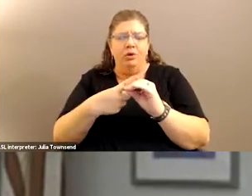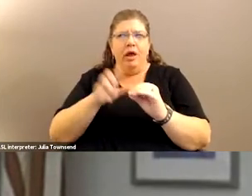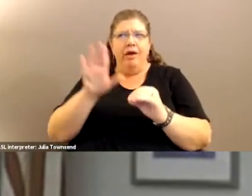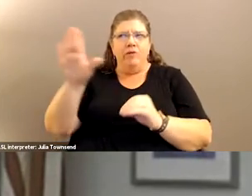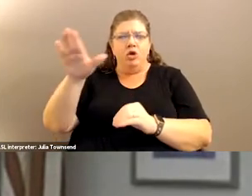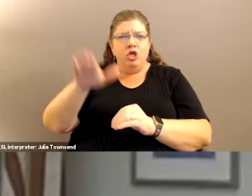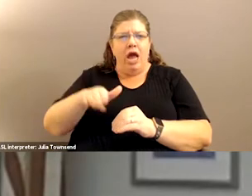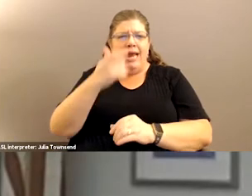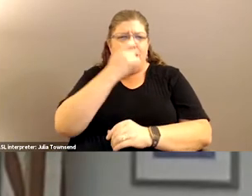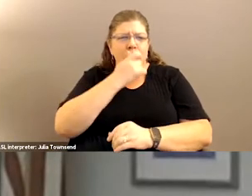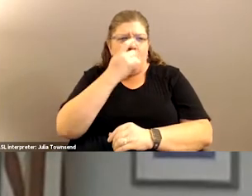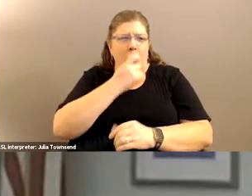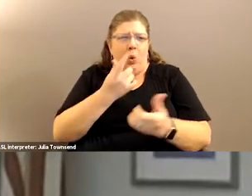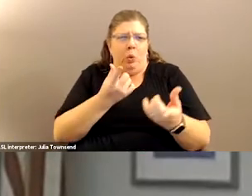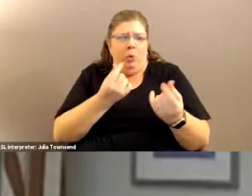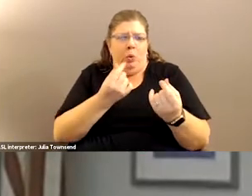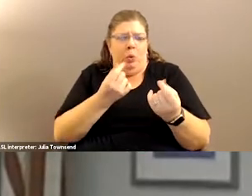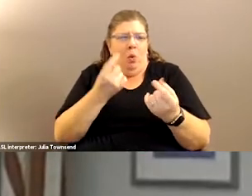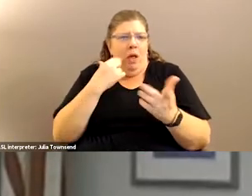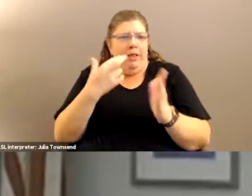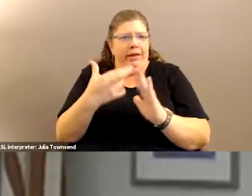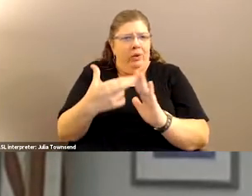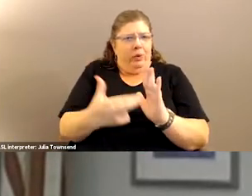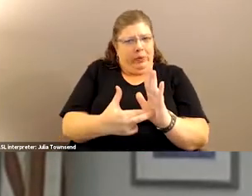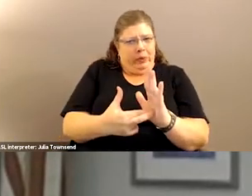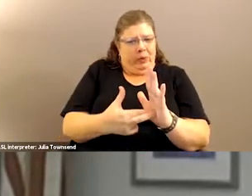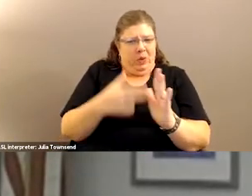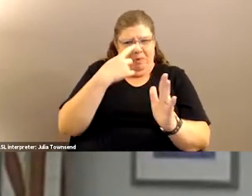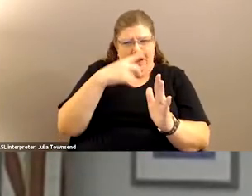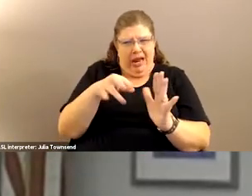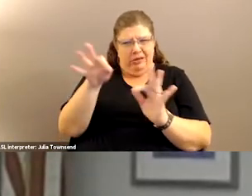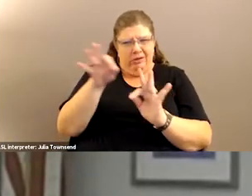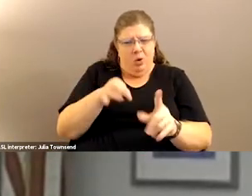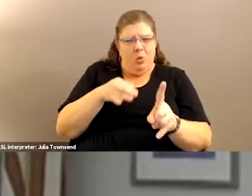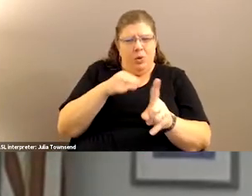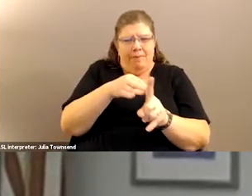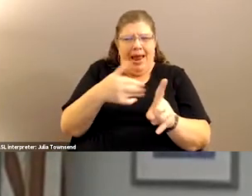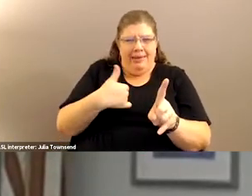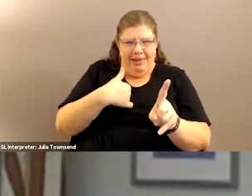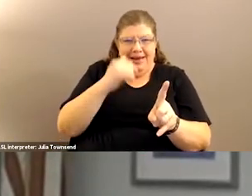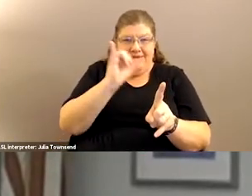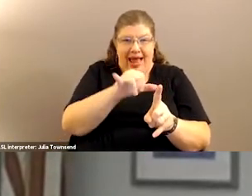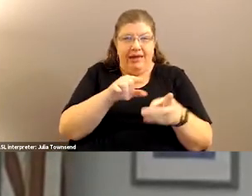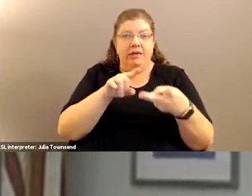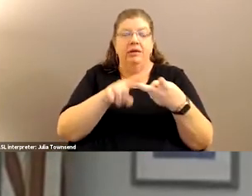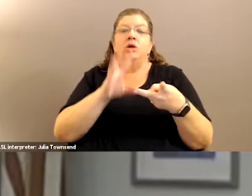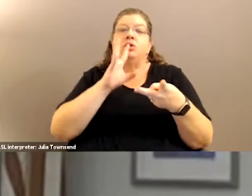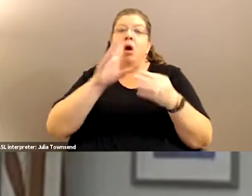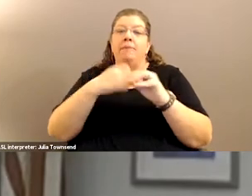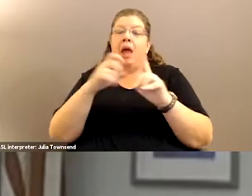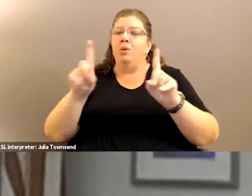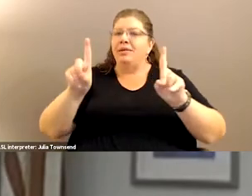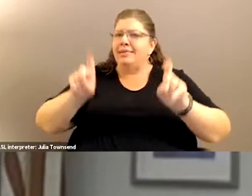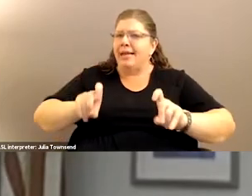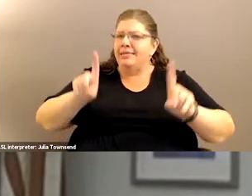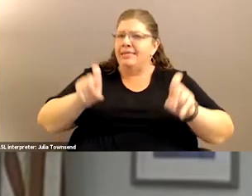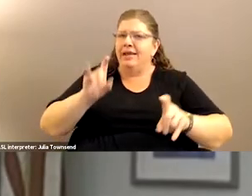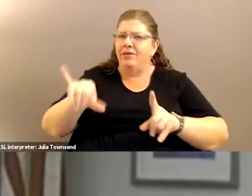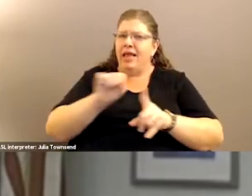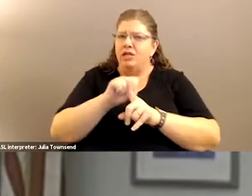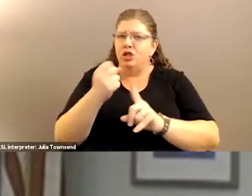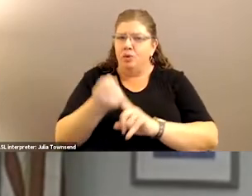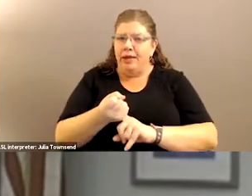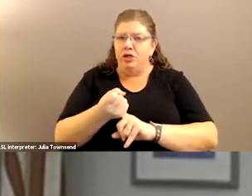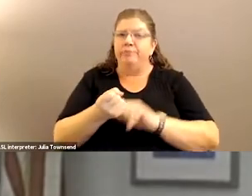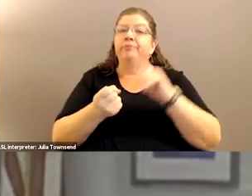cold what is the protocol if you could just rever re uh remind me of that and also talk about testing in that situation no